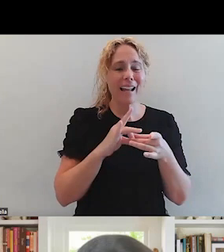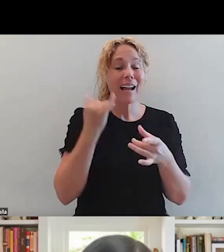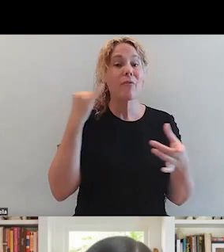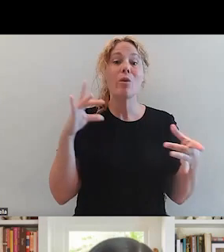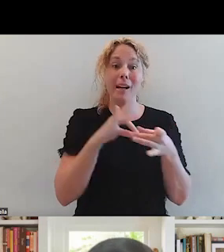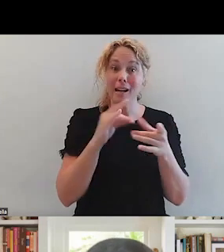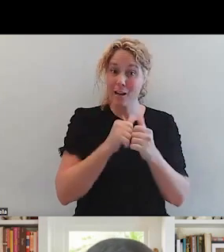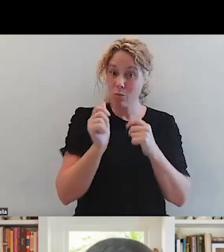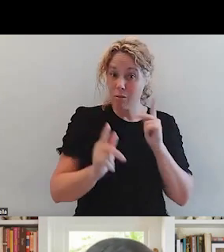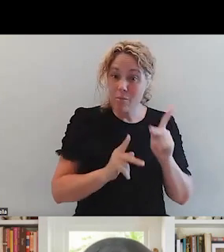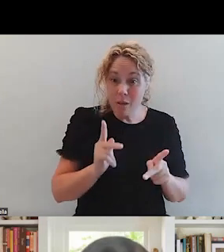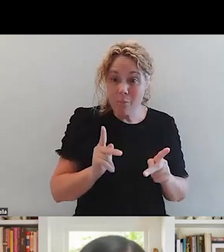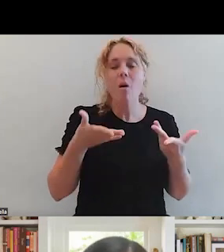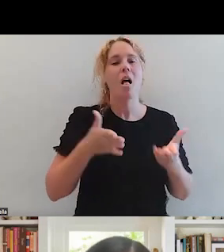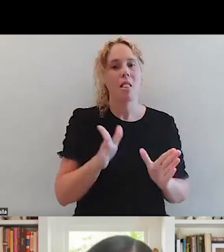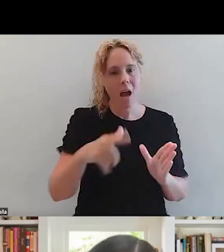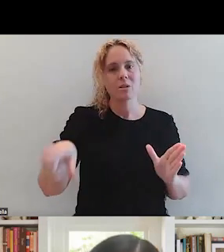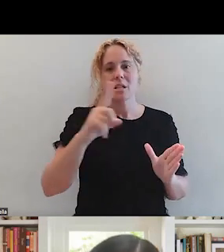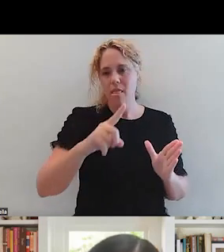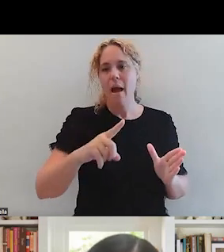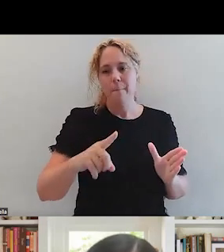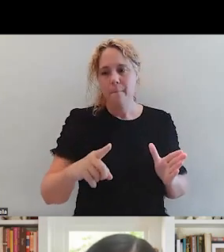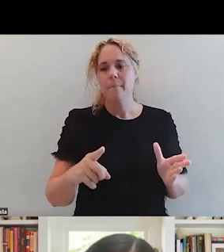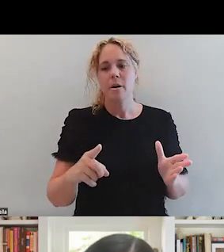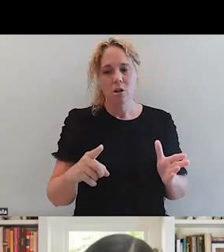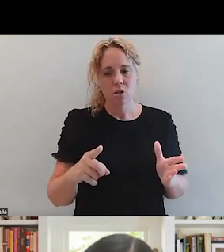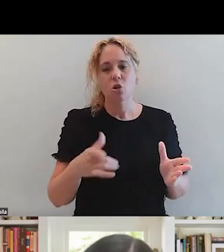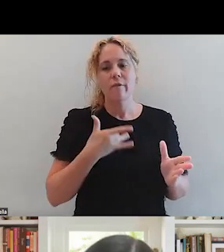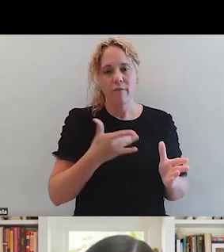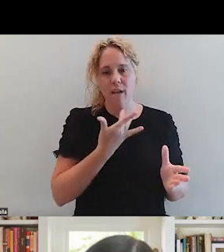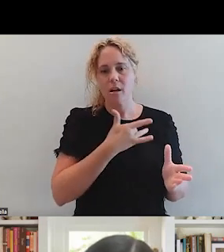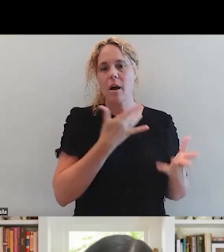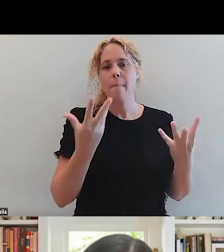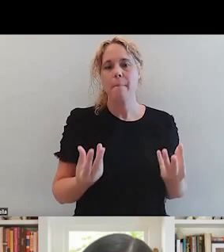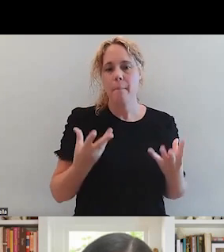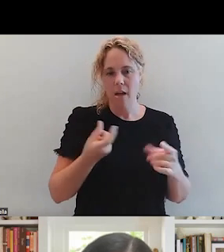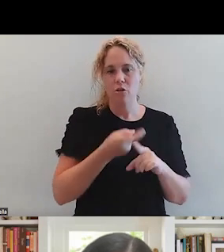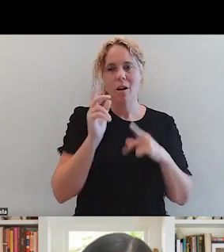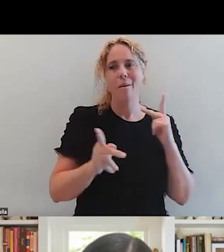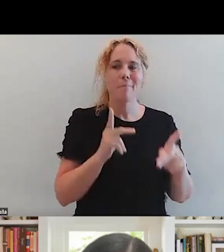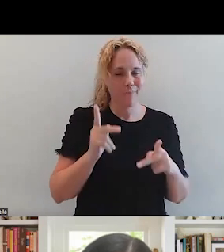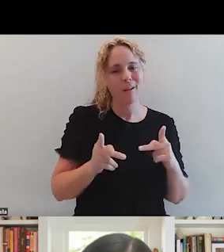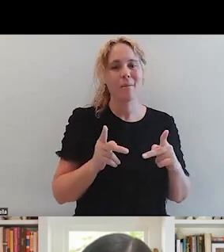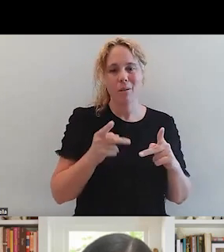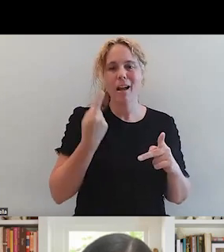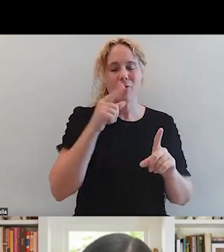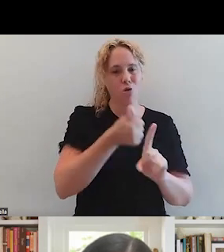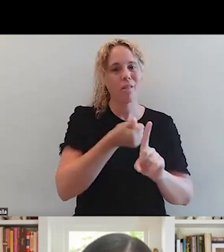with people, it allows them not only to feel the compassion from people, but feel the compassion for